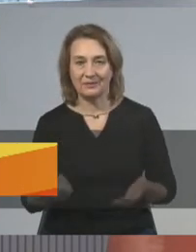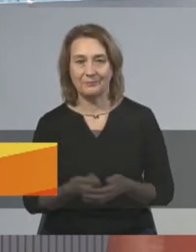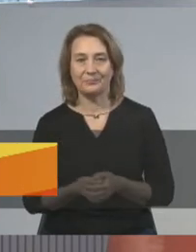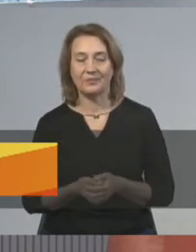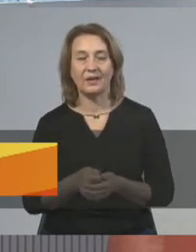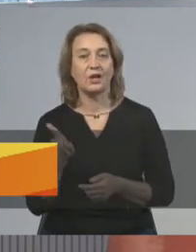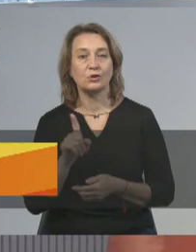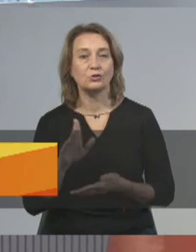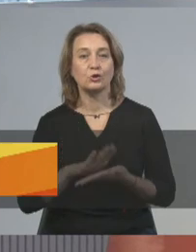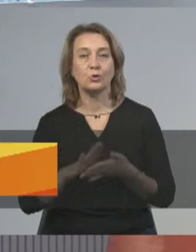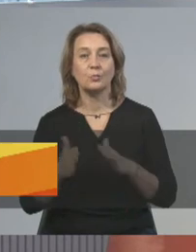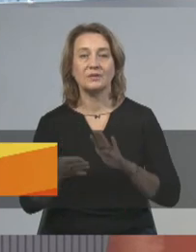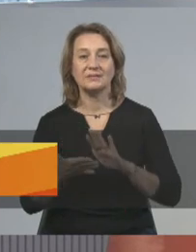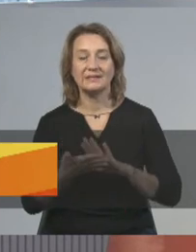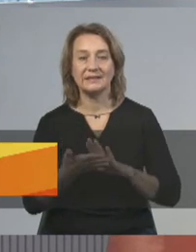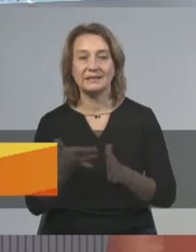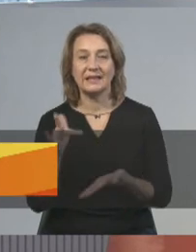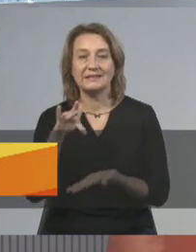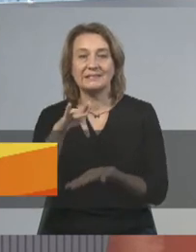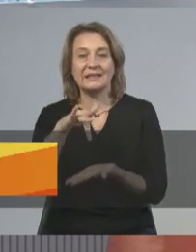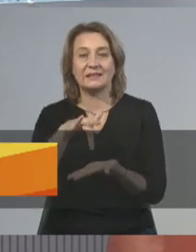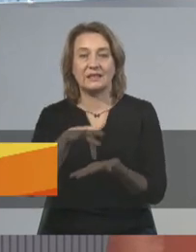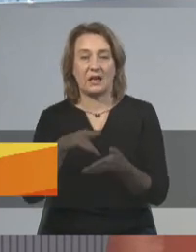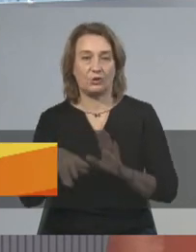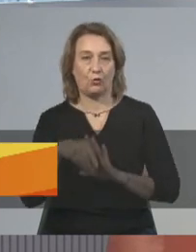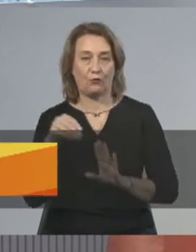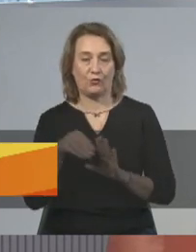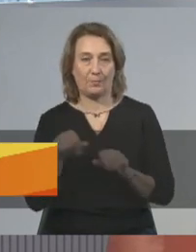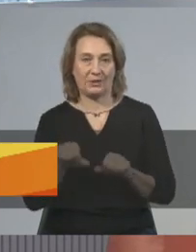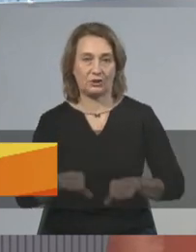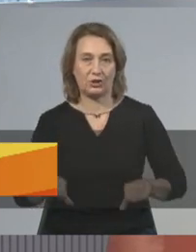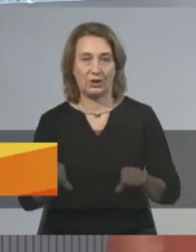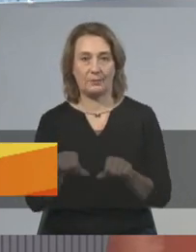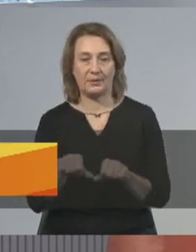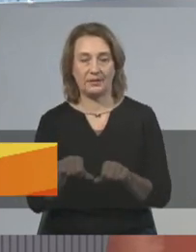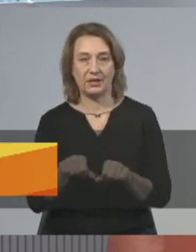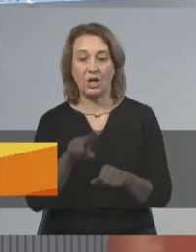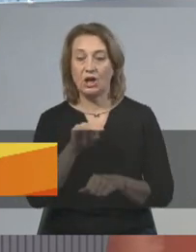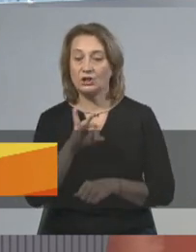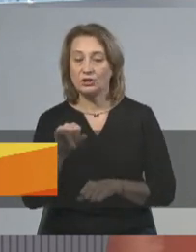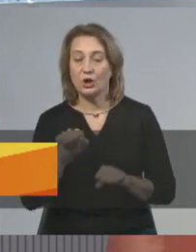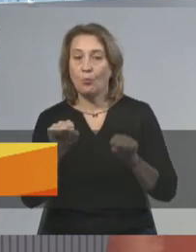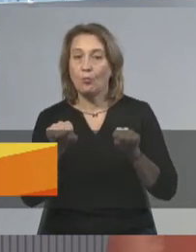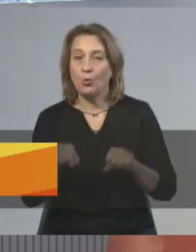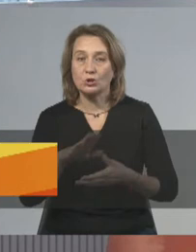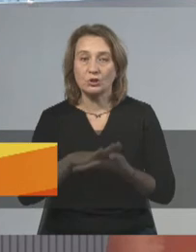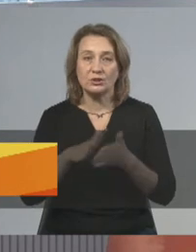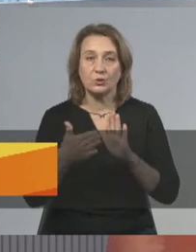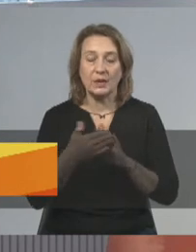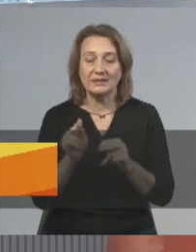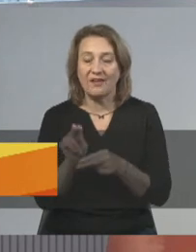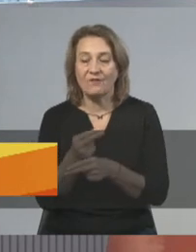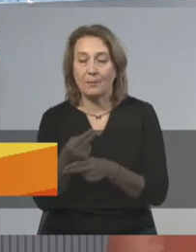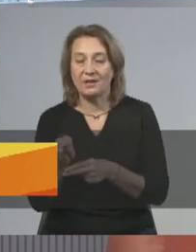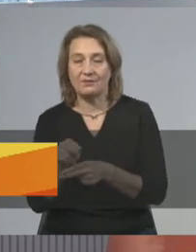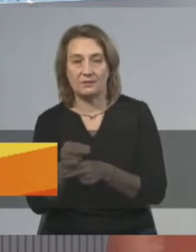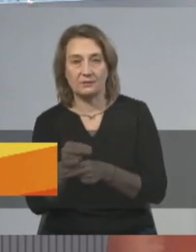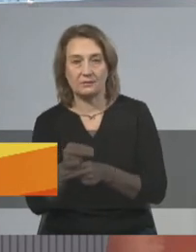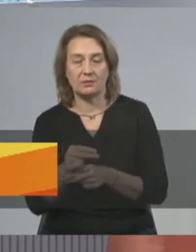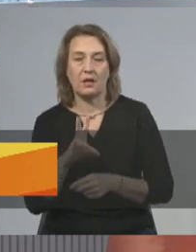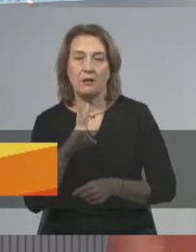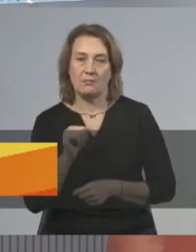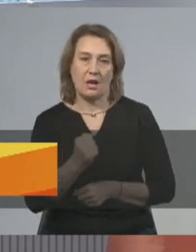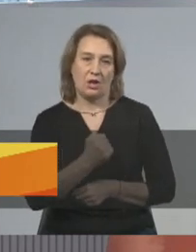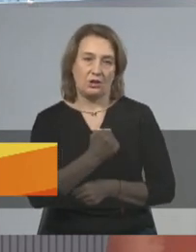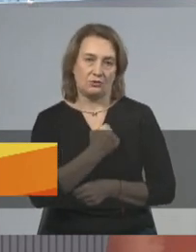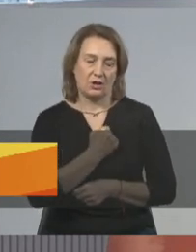it as for the position of the central election commission and can the situation change or be corrected